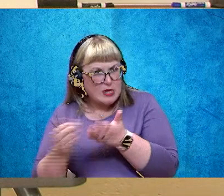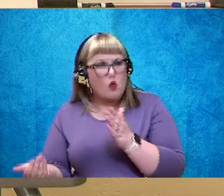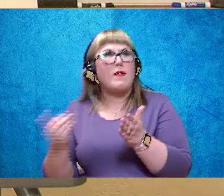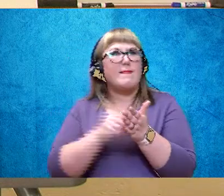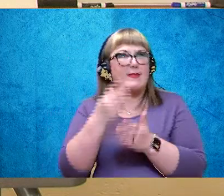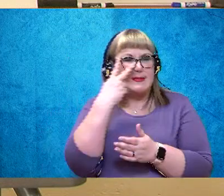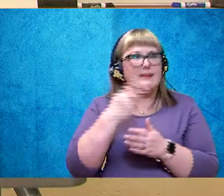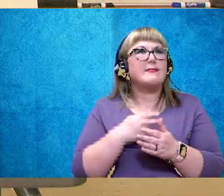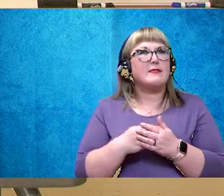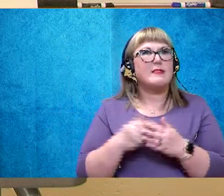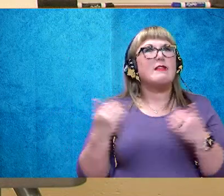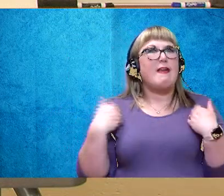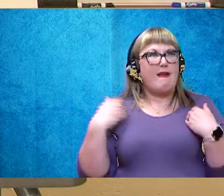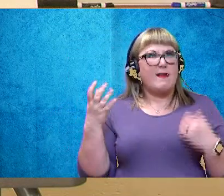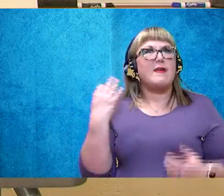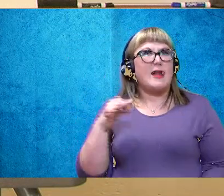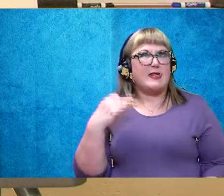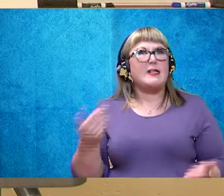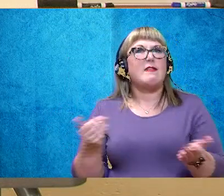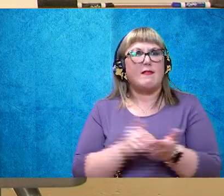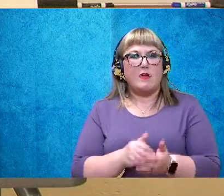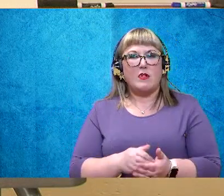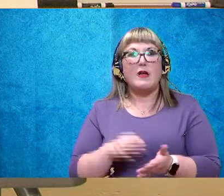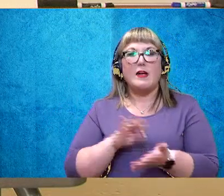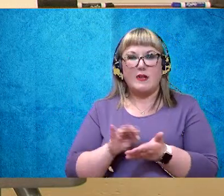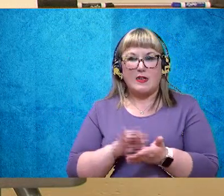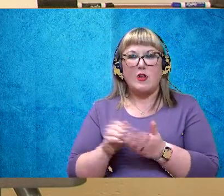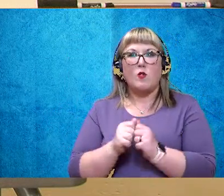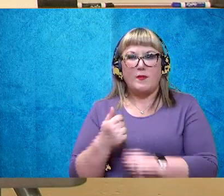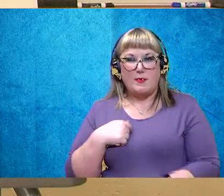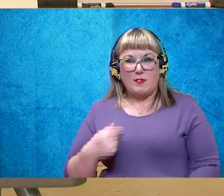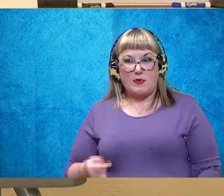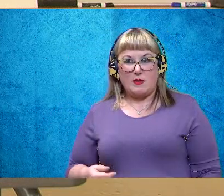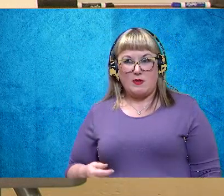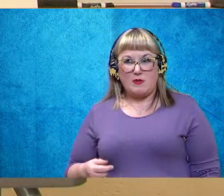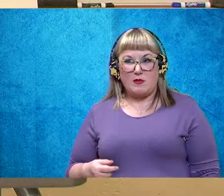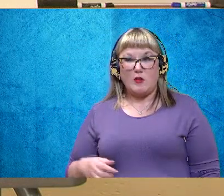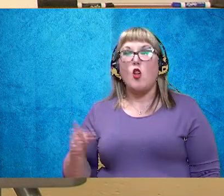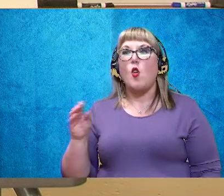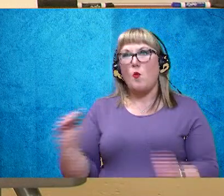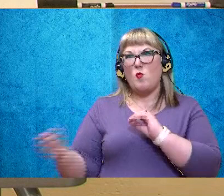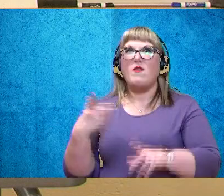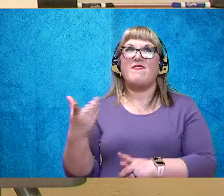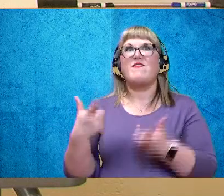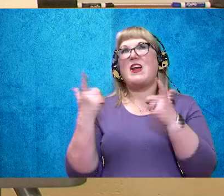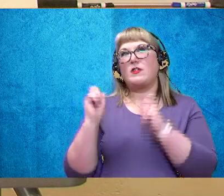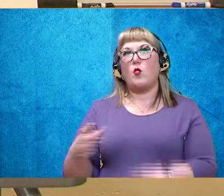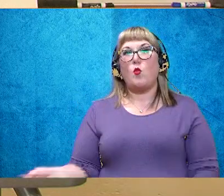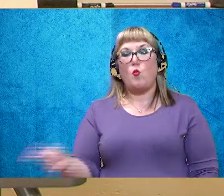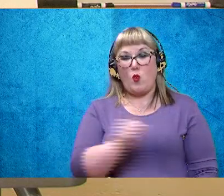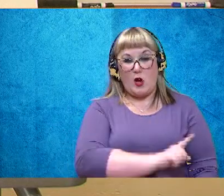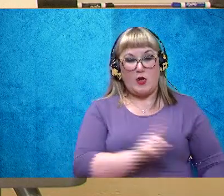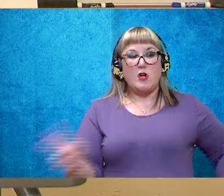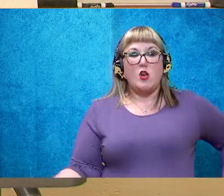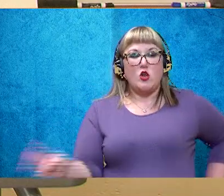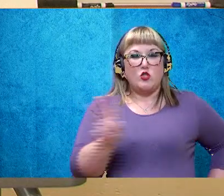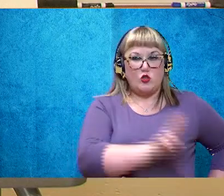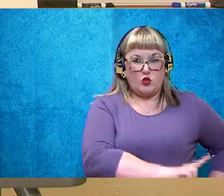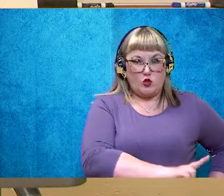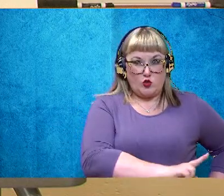with 19 bugs again. Are you ready to count with me? Let's go. I'm going to move a little bit faster this time.